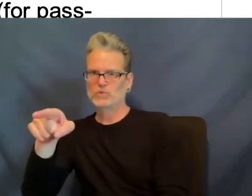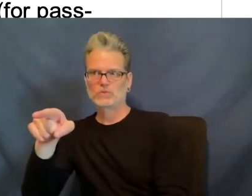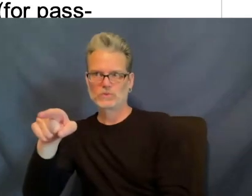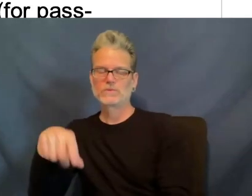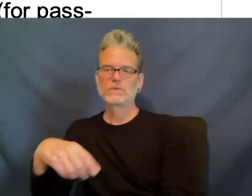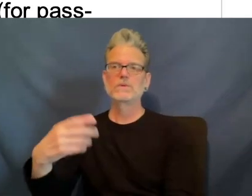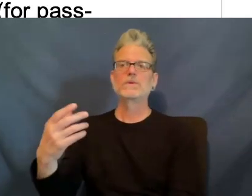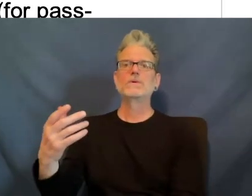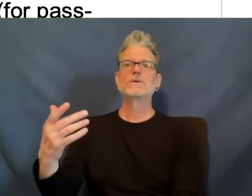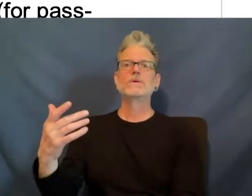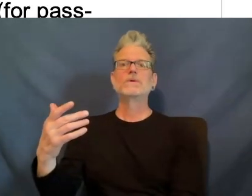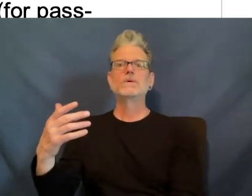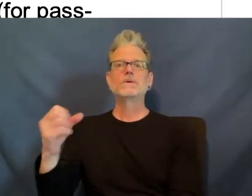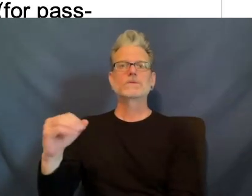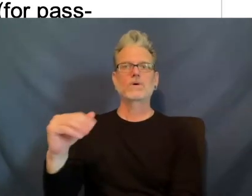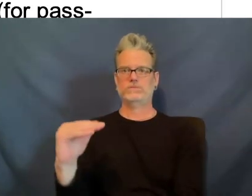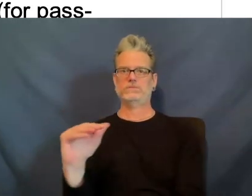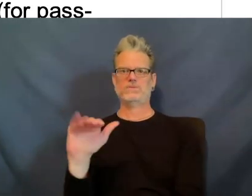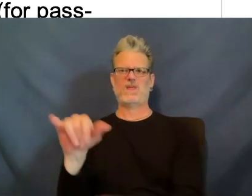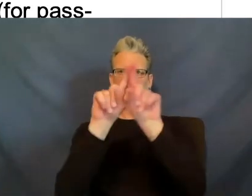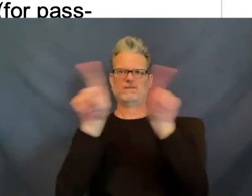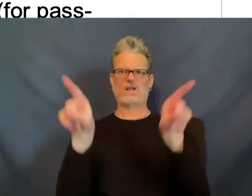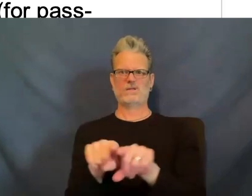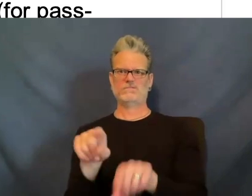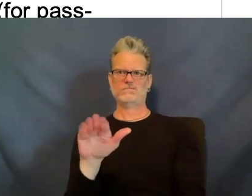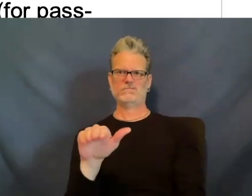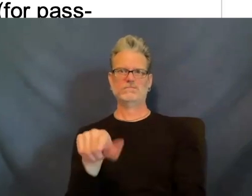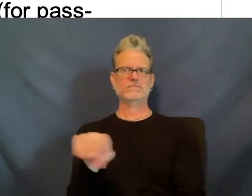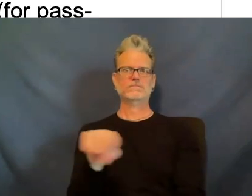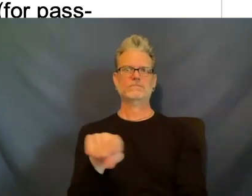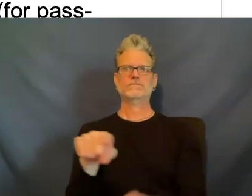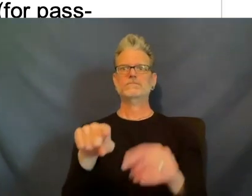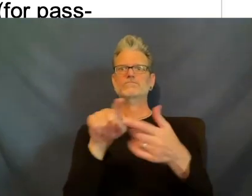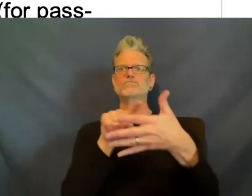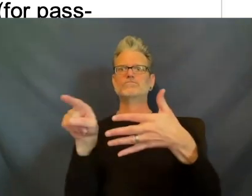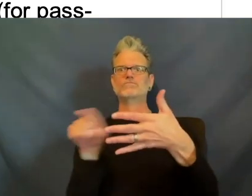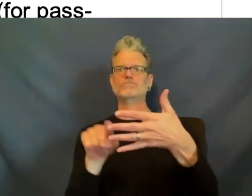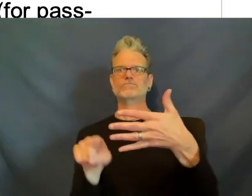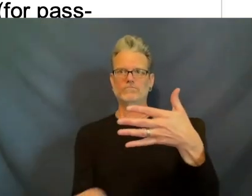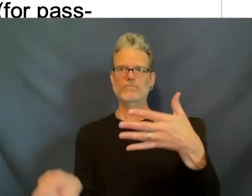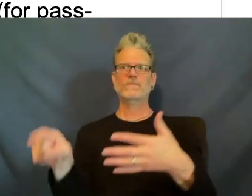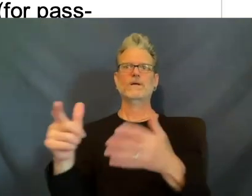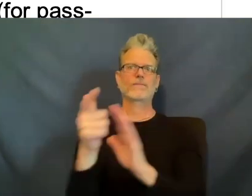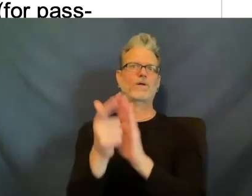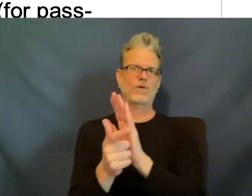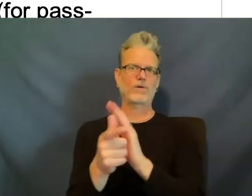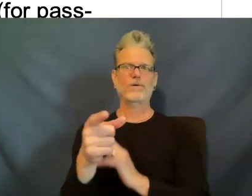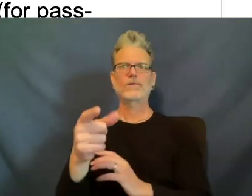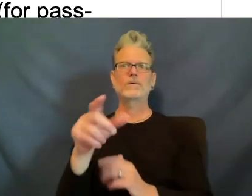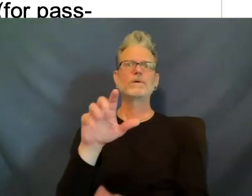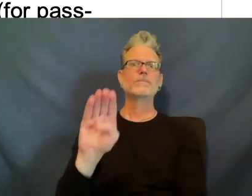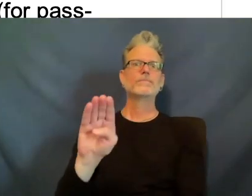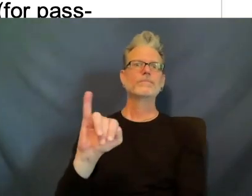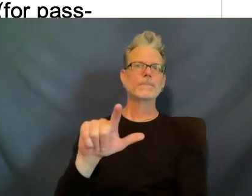on the lower portion of this slide is a list of the key bipartisan infrastructure law and Inflation Reduction Act